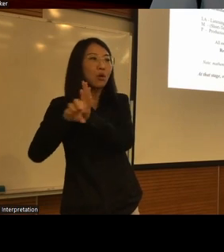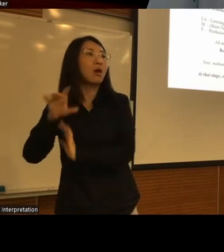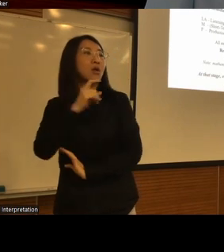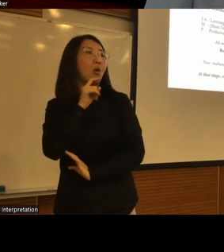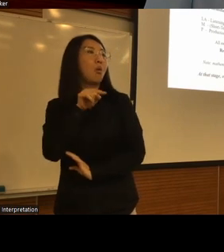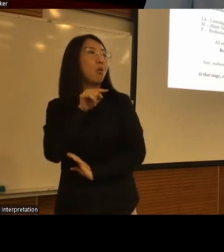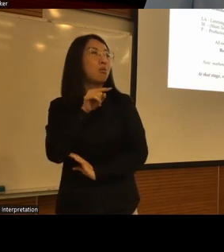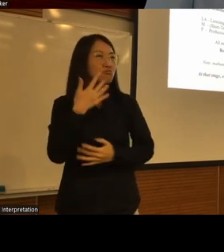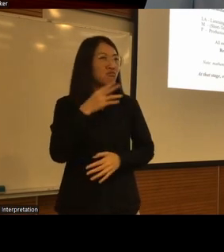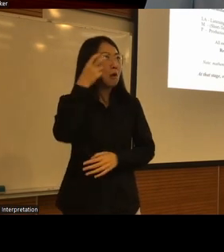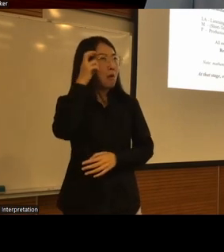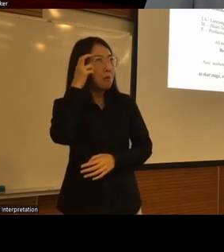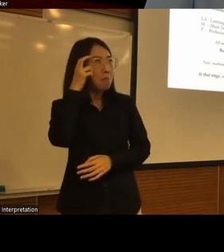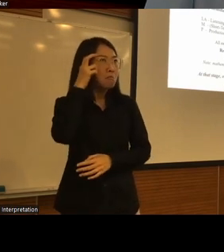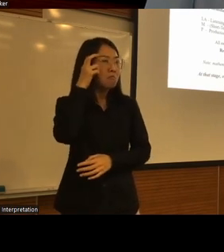by